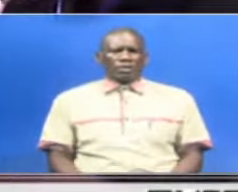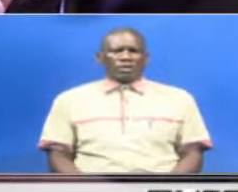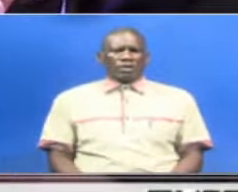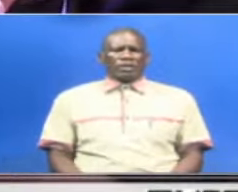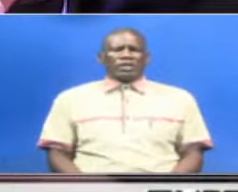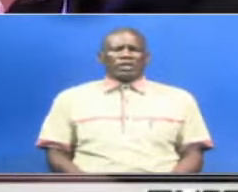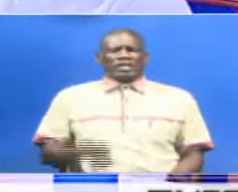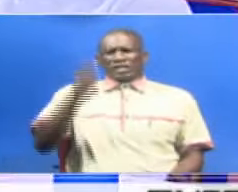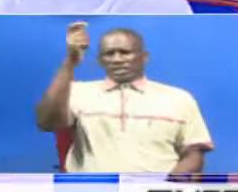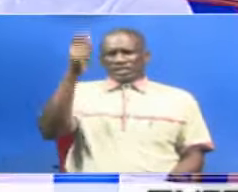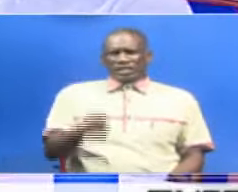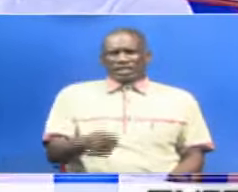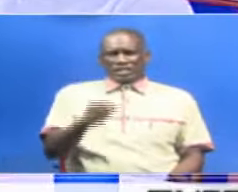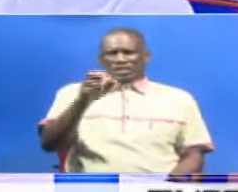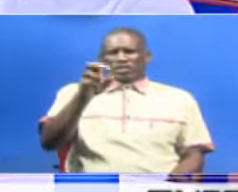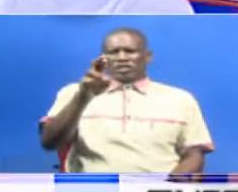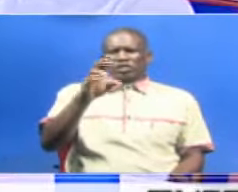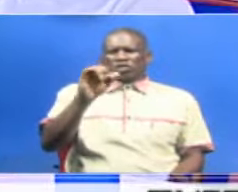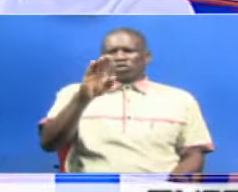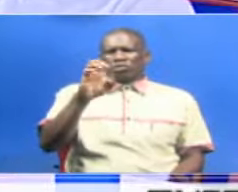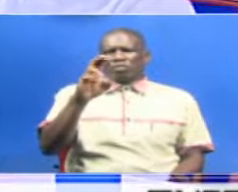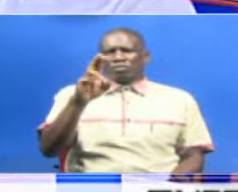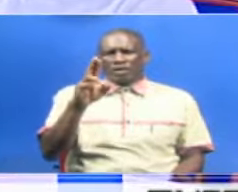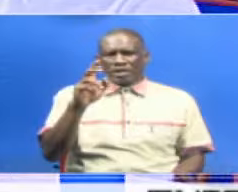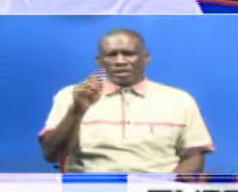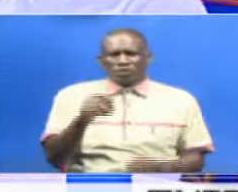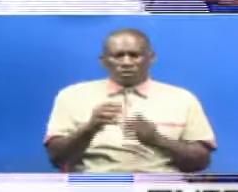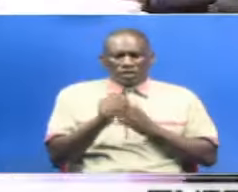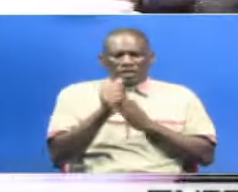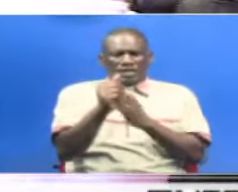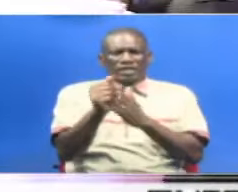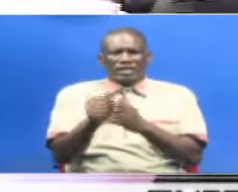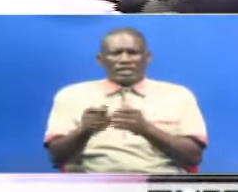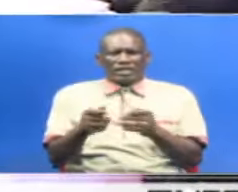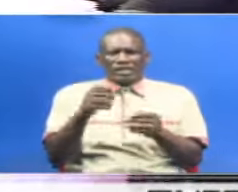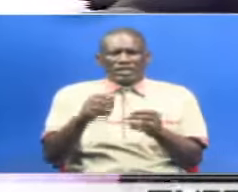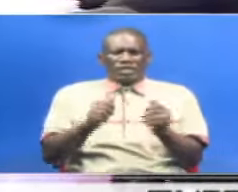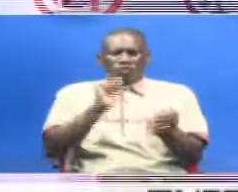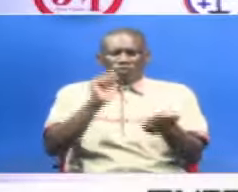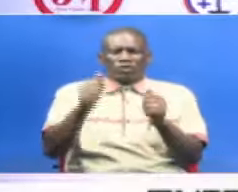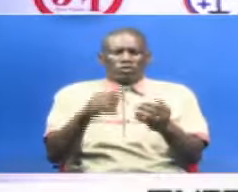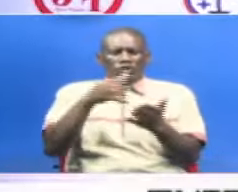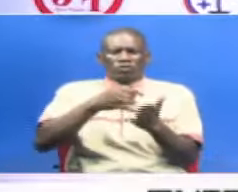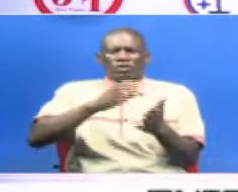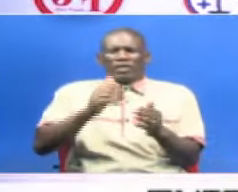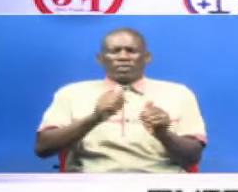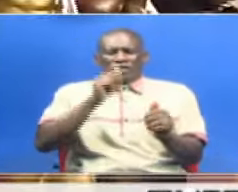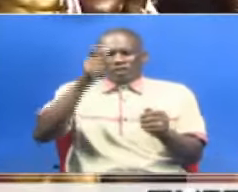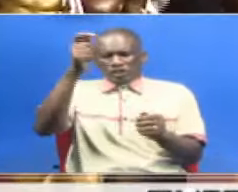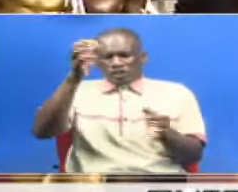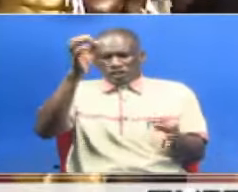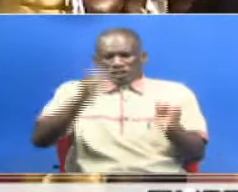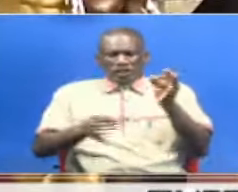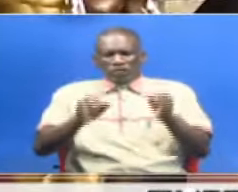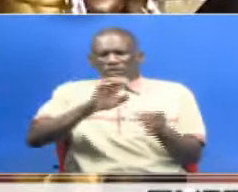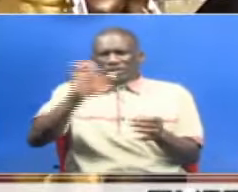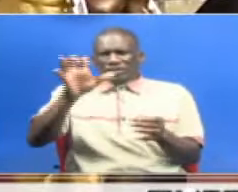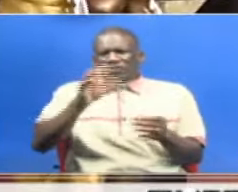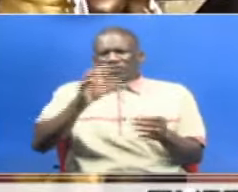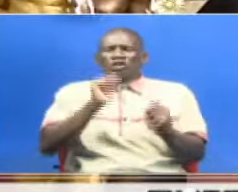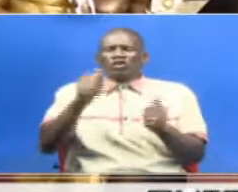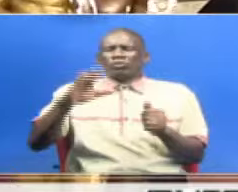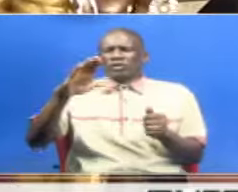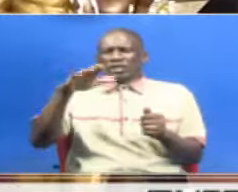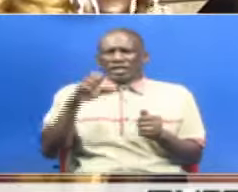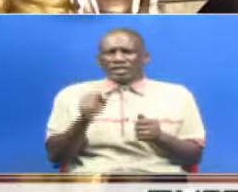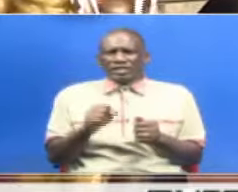Robert Phil will officiate the event alongside other judges from East Africa. Sports CS Ababu Namwamba will be the